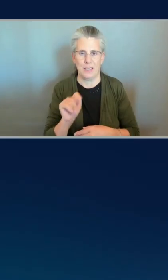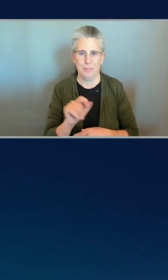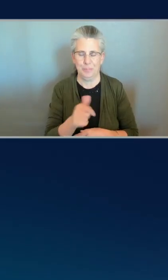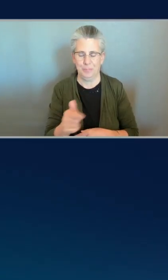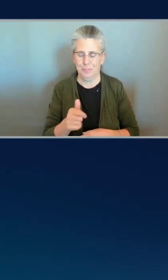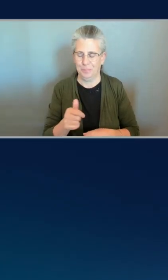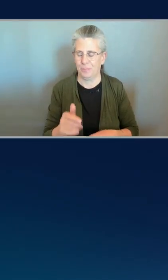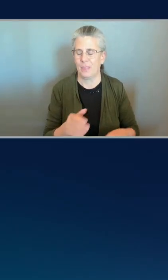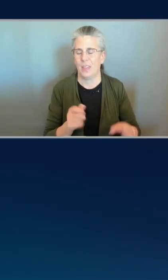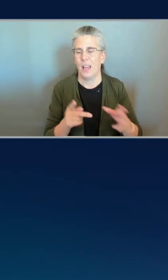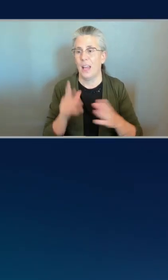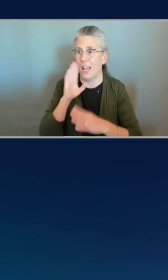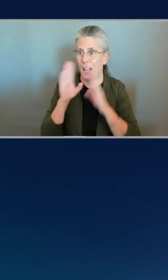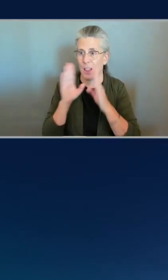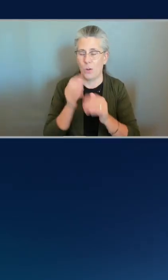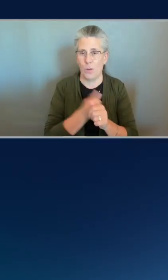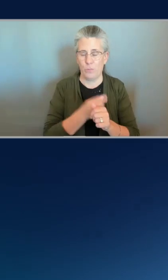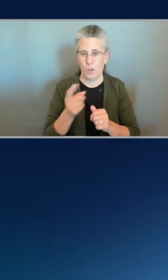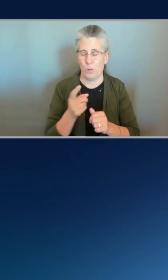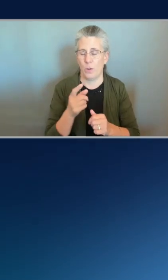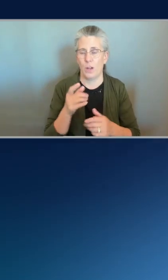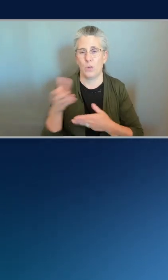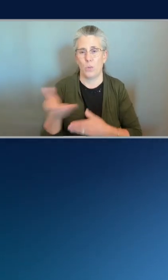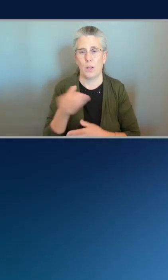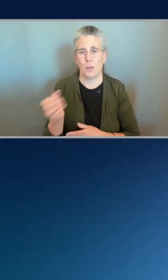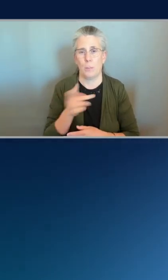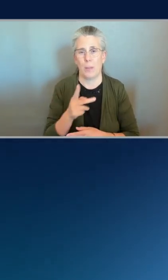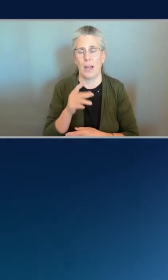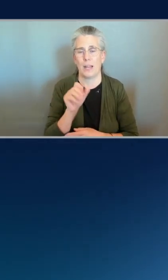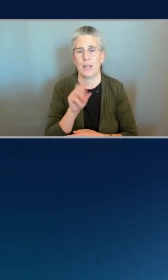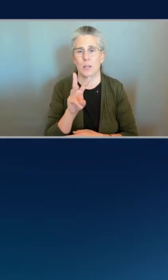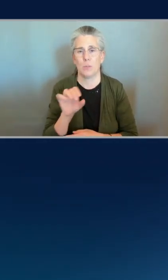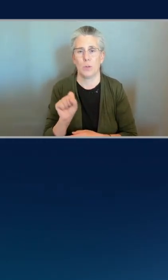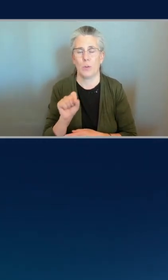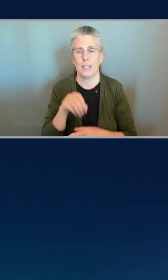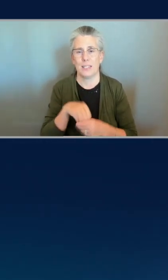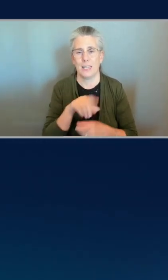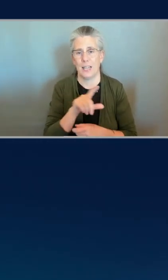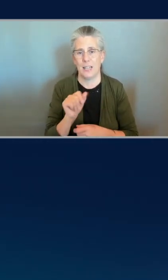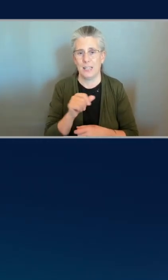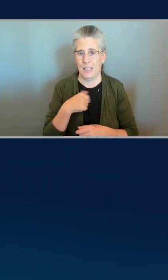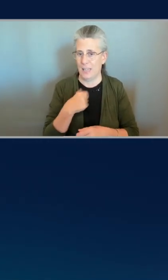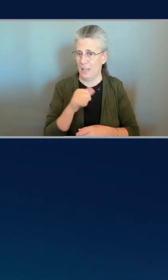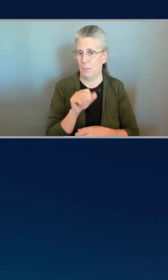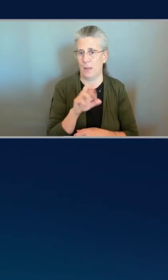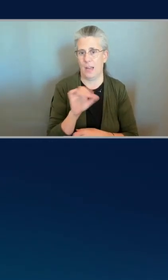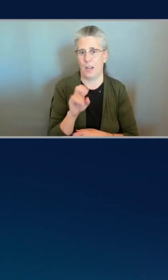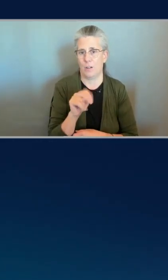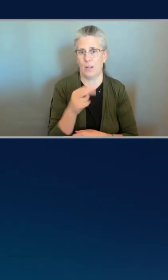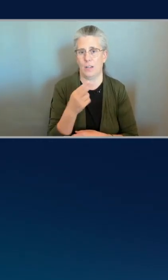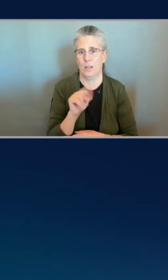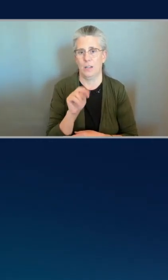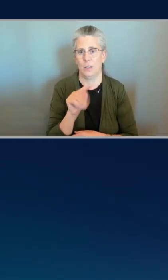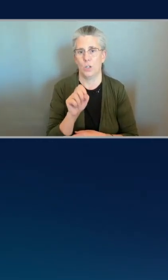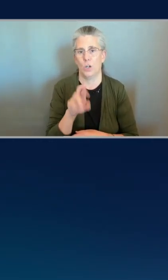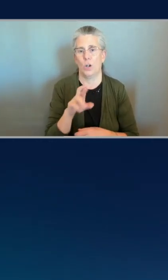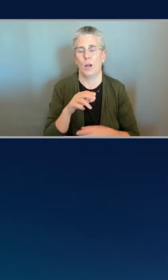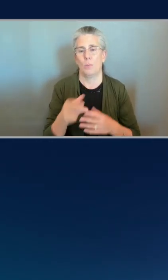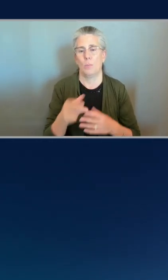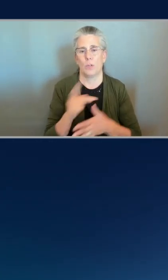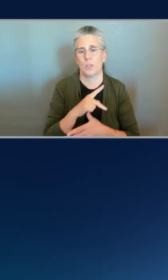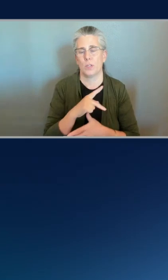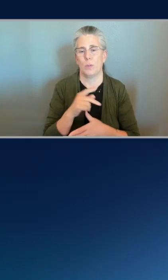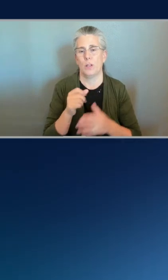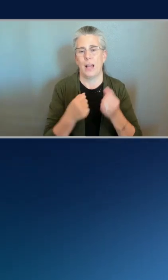What's going on, everyone? Welcome back to the AWS Summit in Los Angeles. My name is Aaron Hunter. I'm a principal developer advocate on the AWS Training Certification team, or